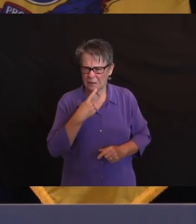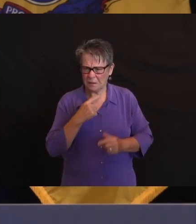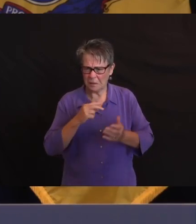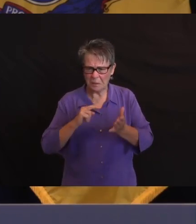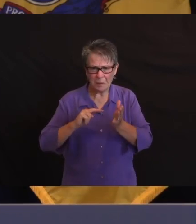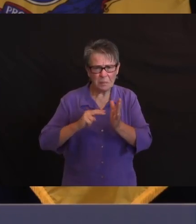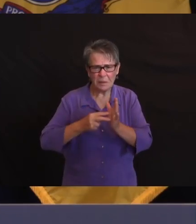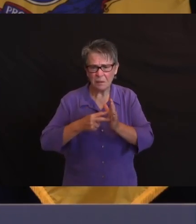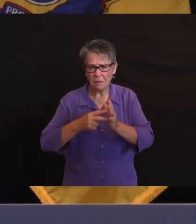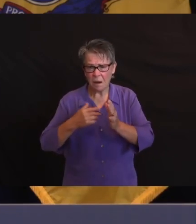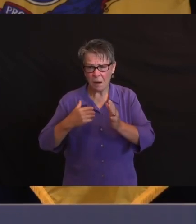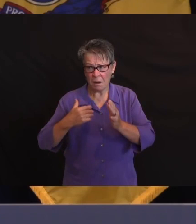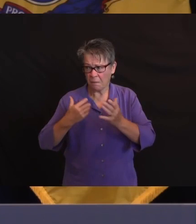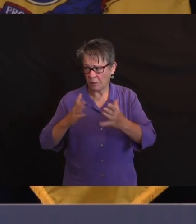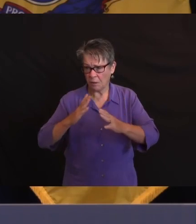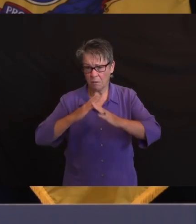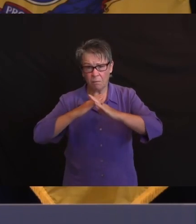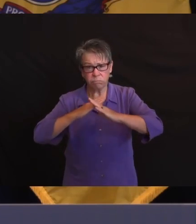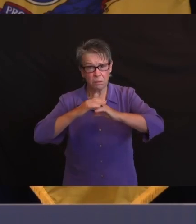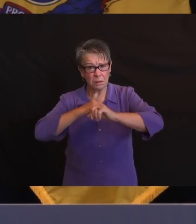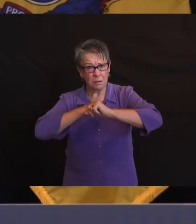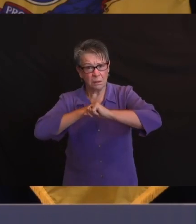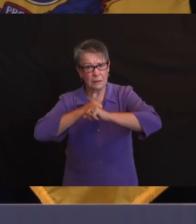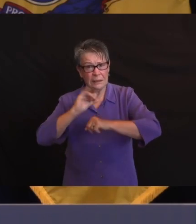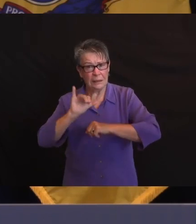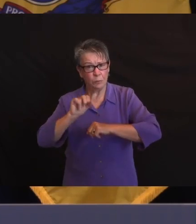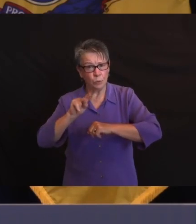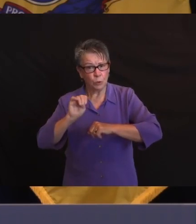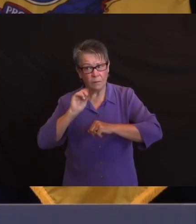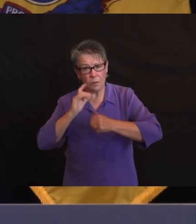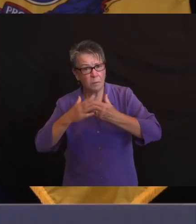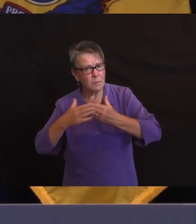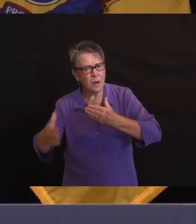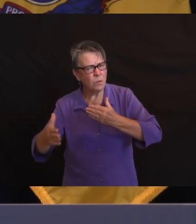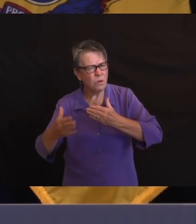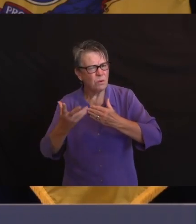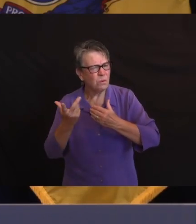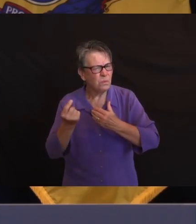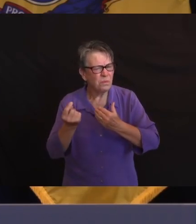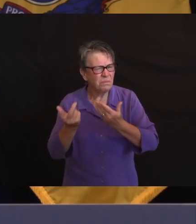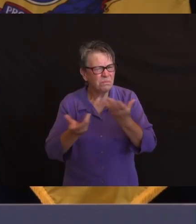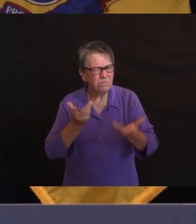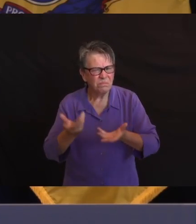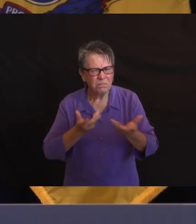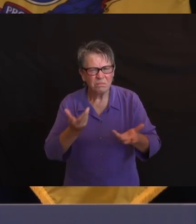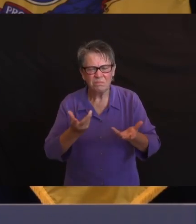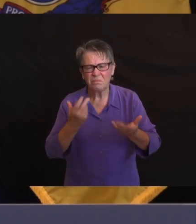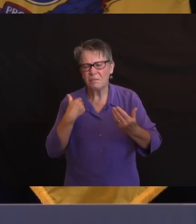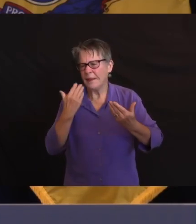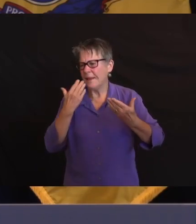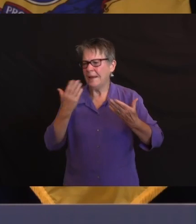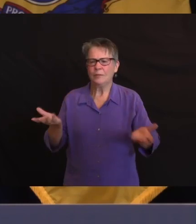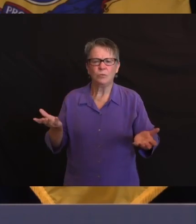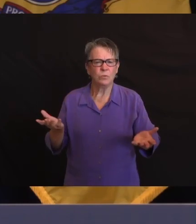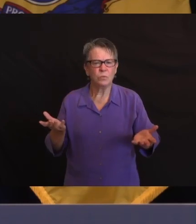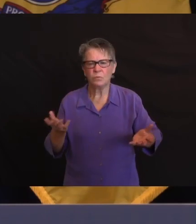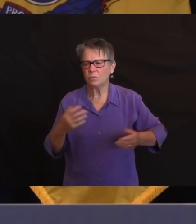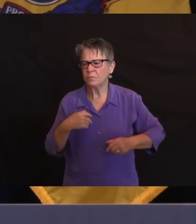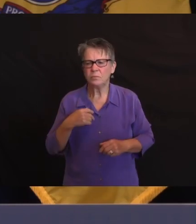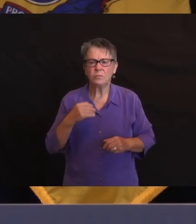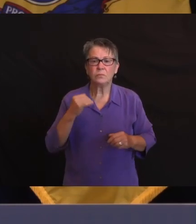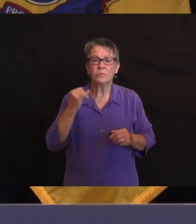medical and science circles around the world. But even if it were, even if we found out that that were to be the case, when